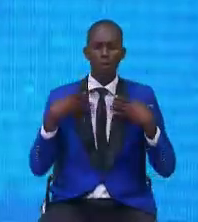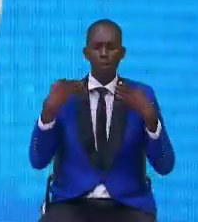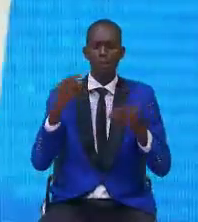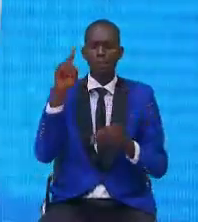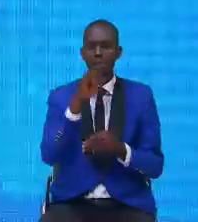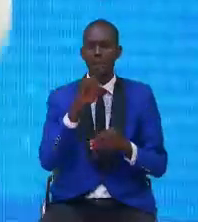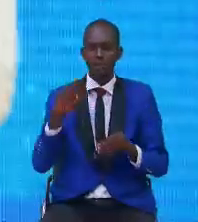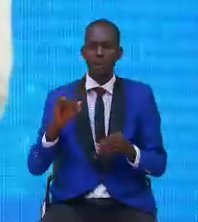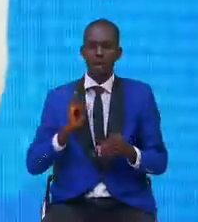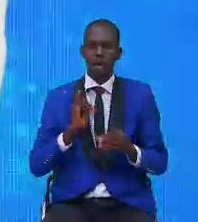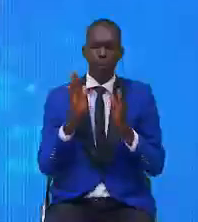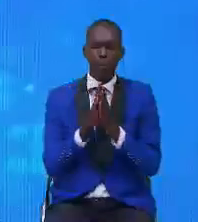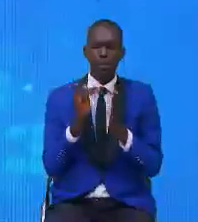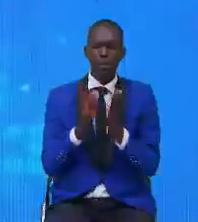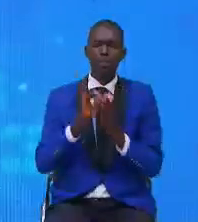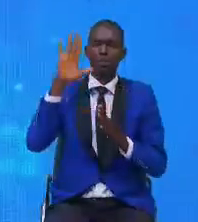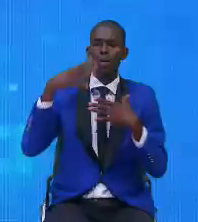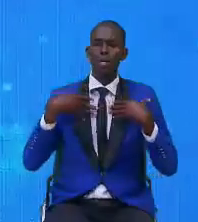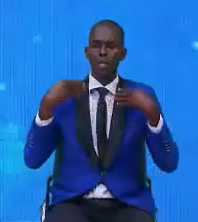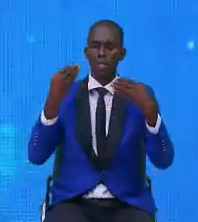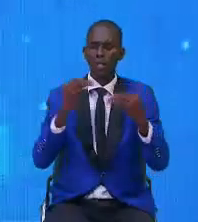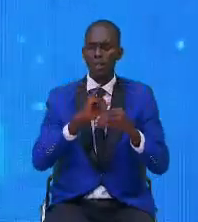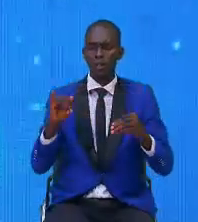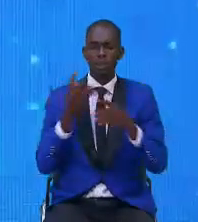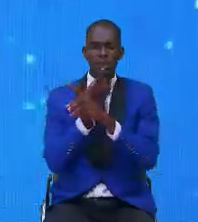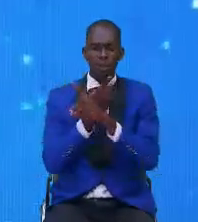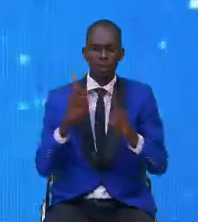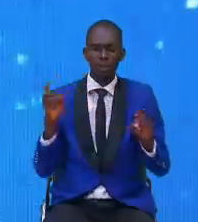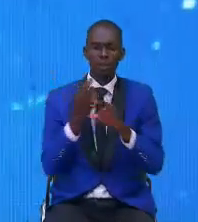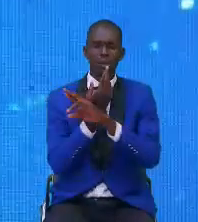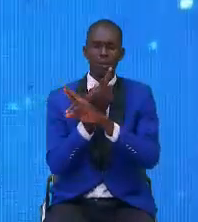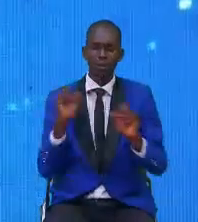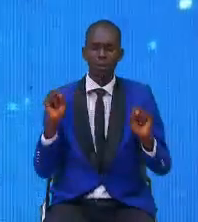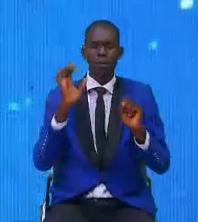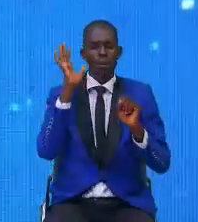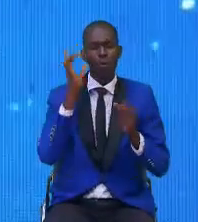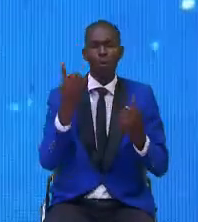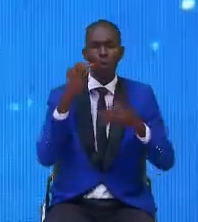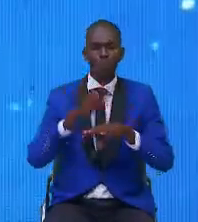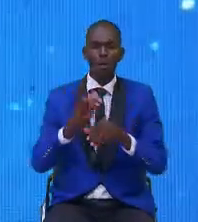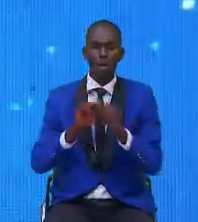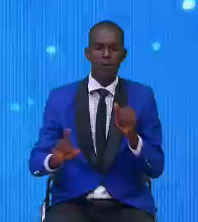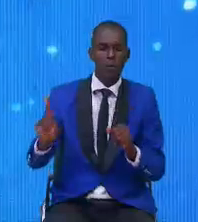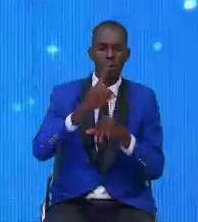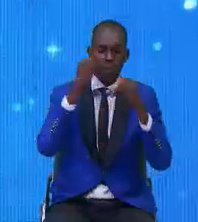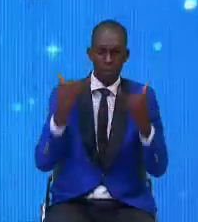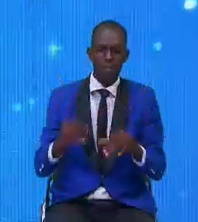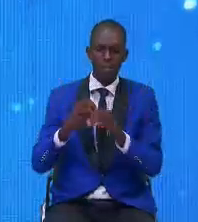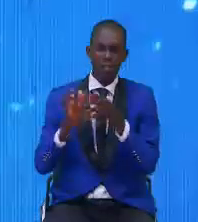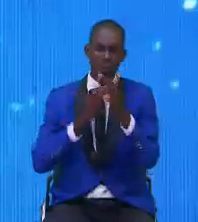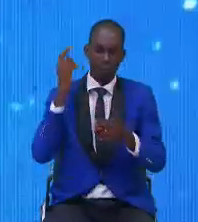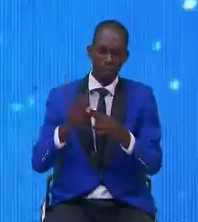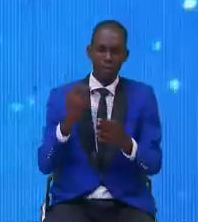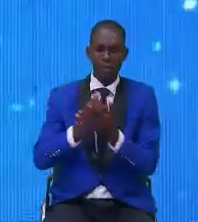you always heal. And therefore, I pray that your healing, your deliverance, your redemption will come to